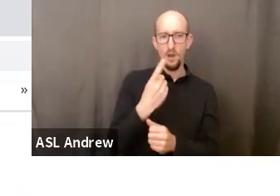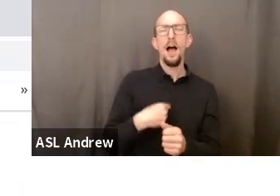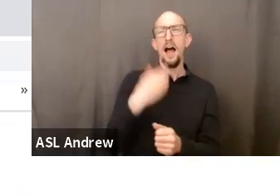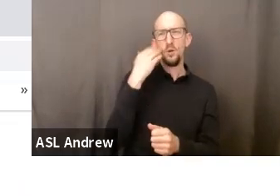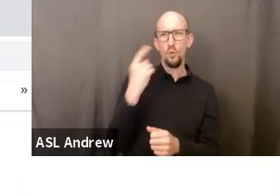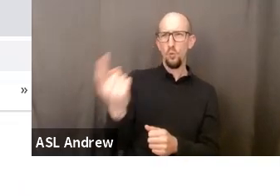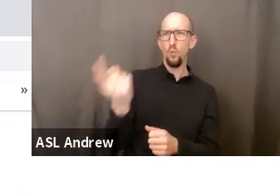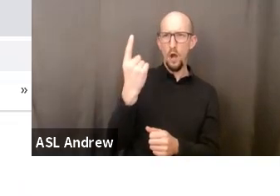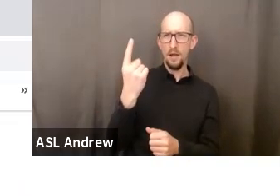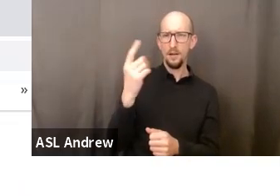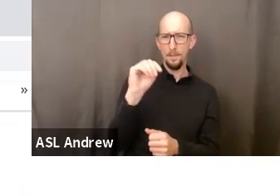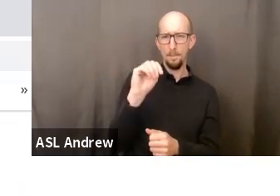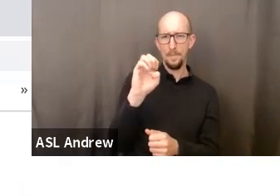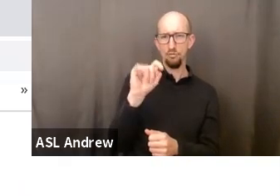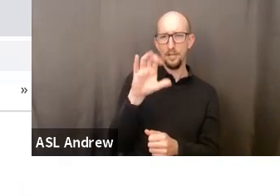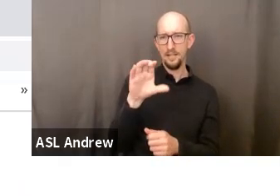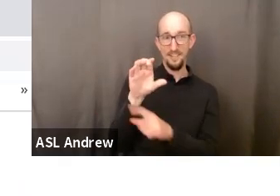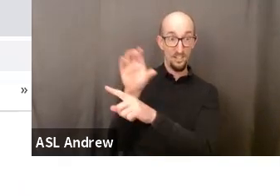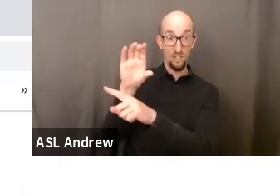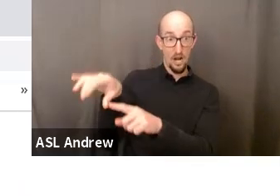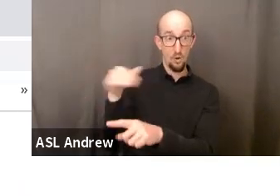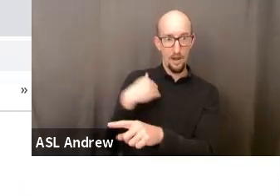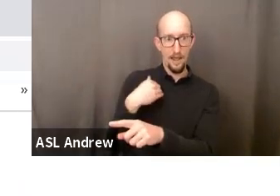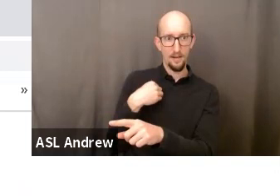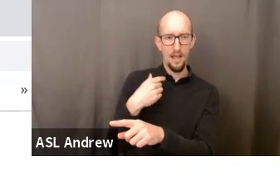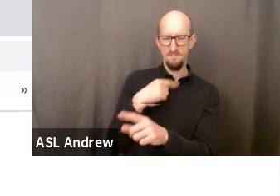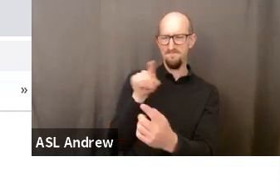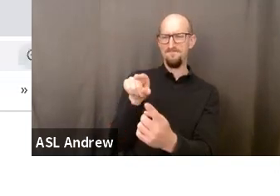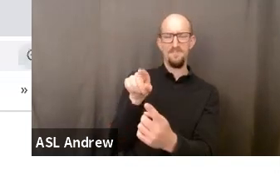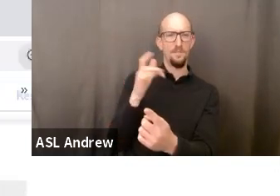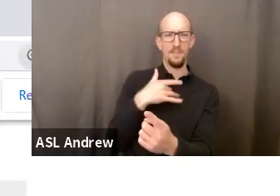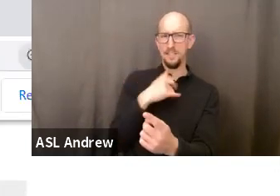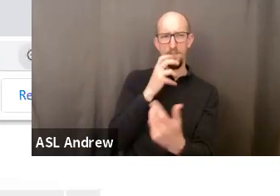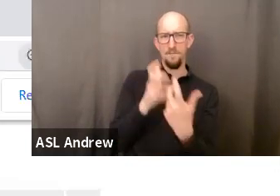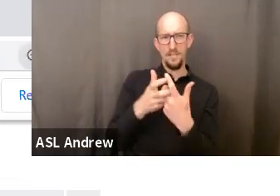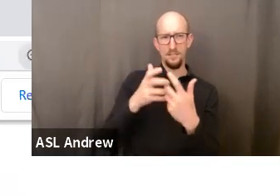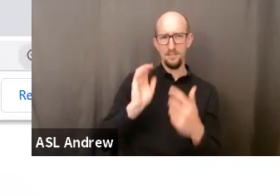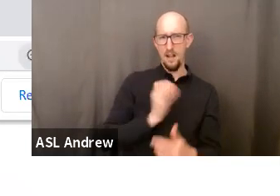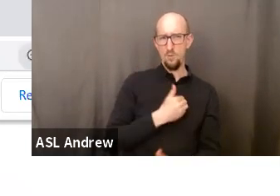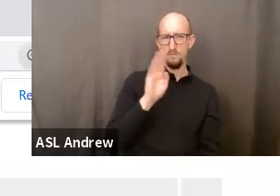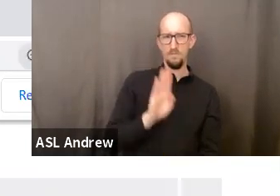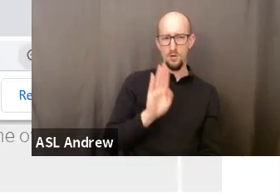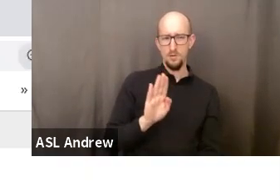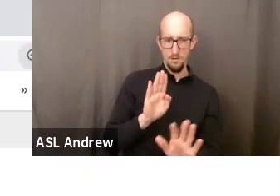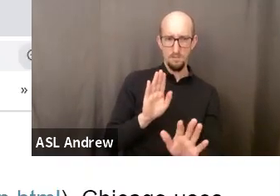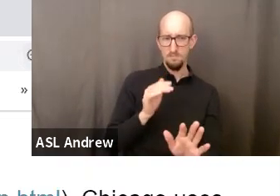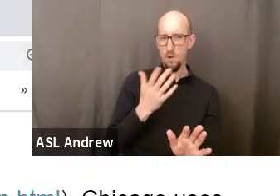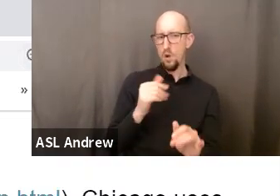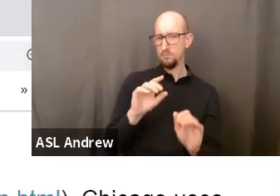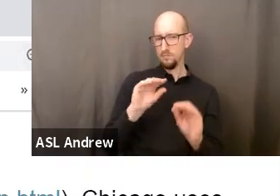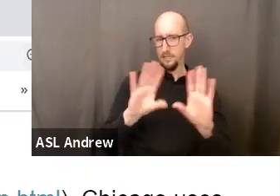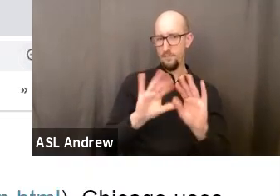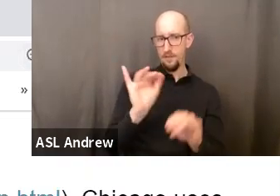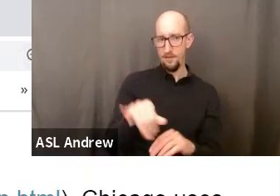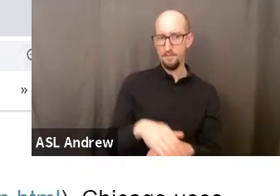that I know at least I had a question about its relevancy for us. So just wanna, thank you. So